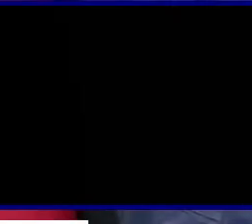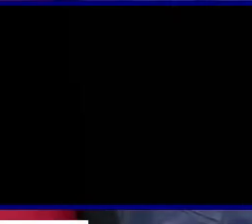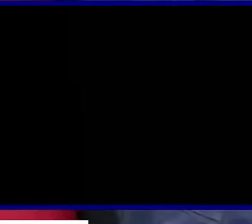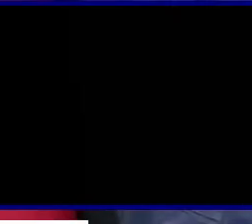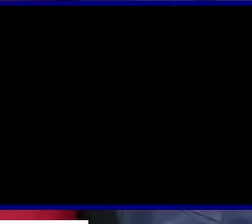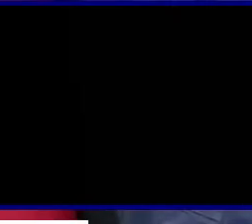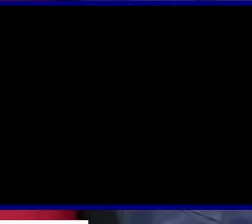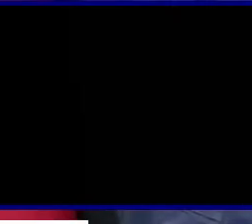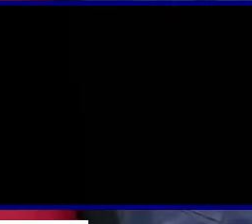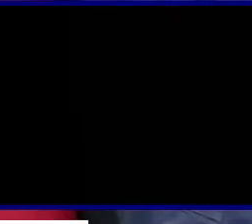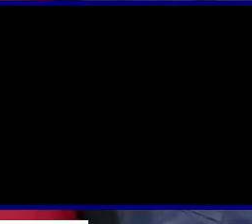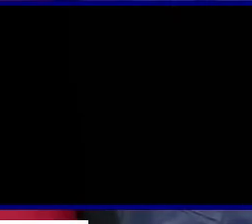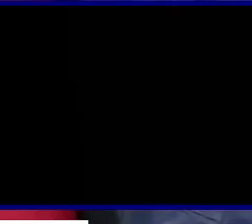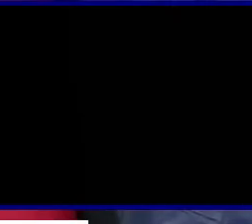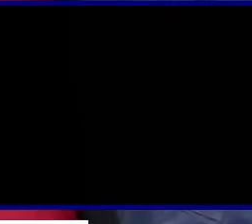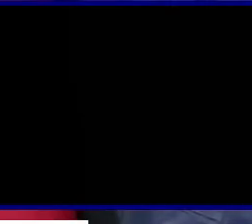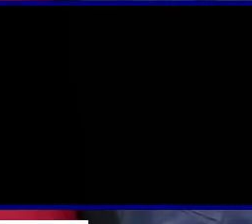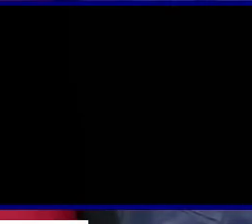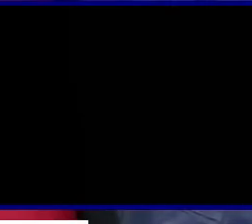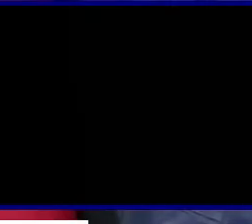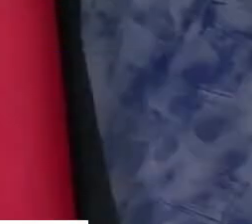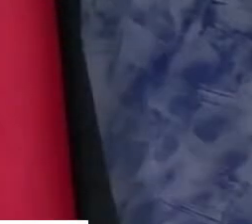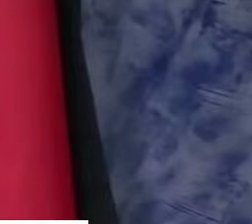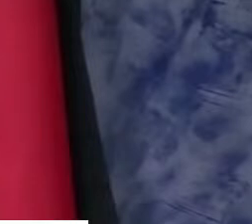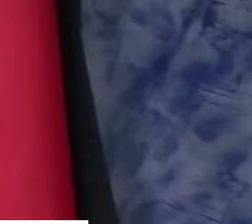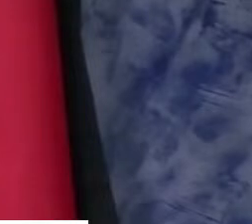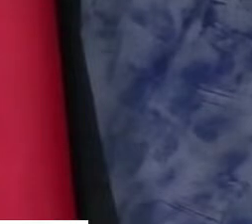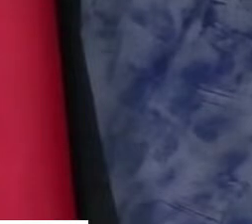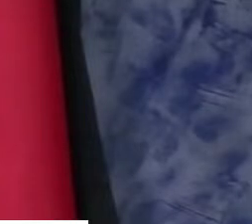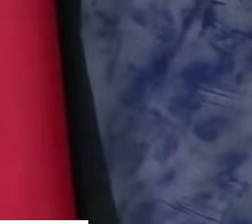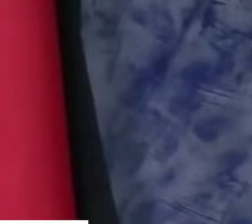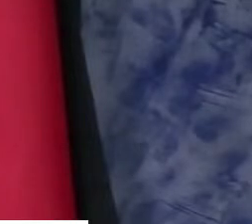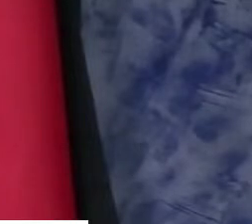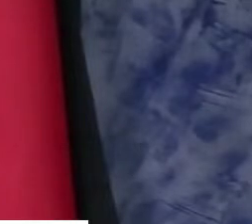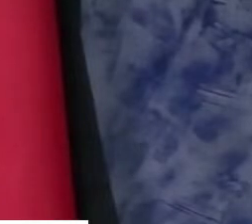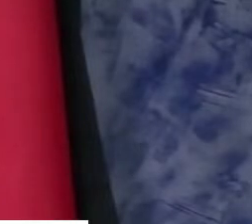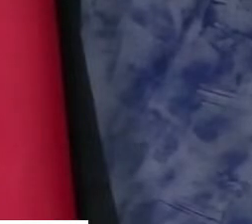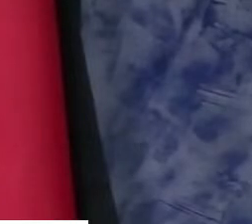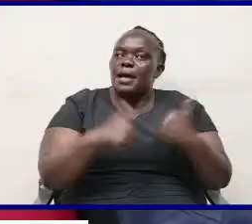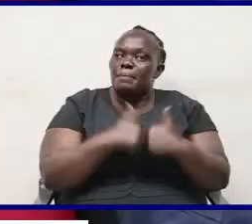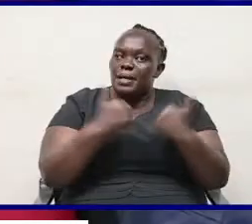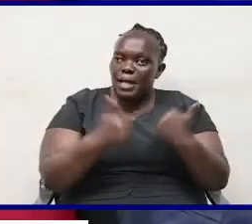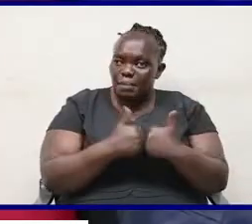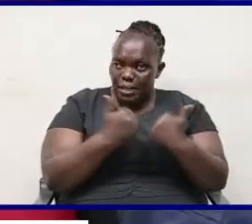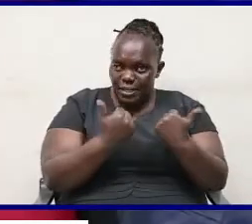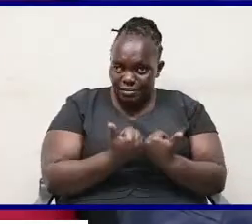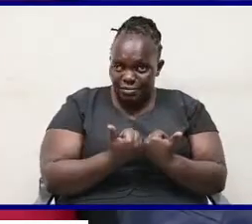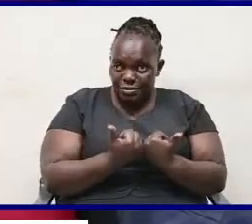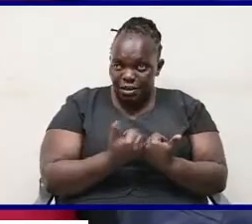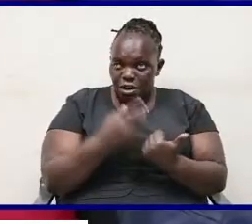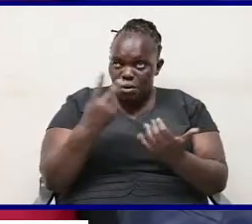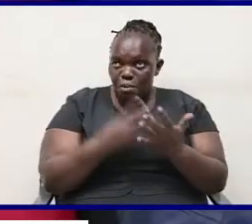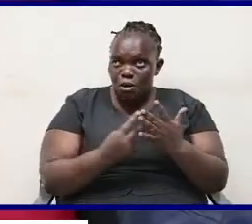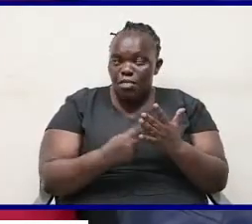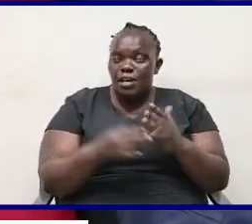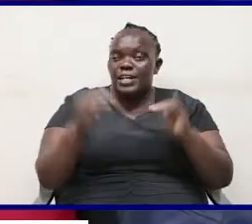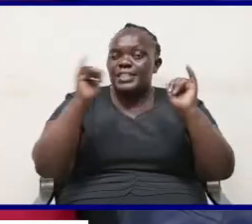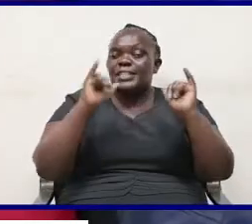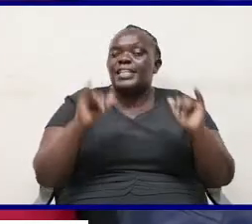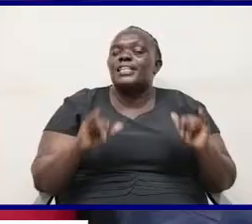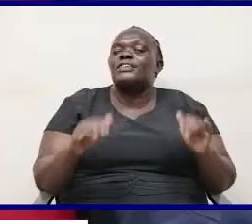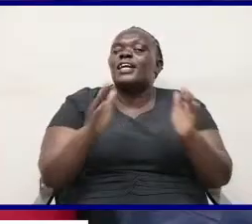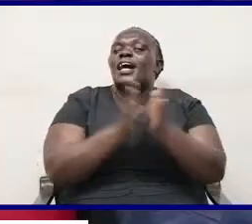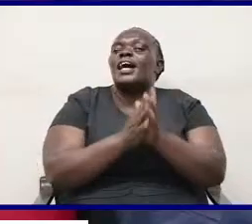all these strategic initiatives that are happening both internationally